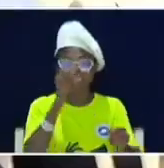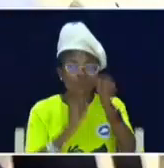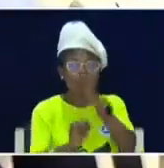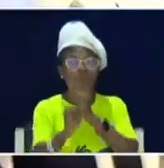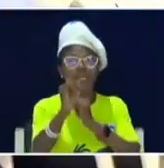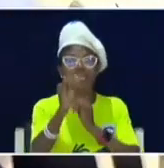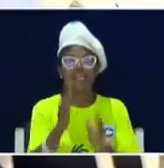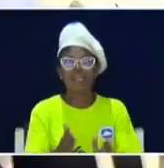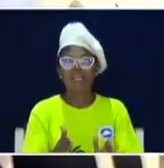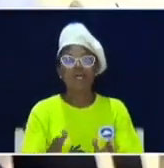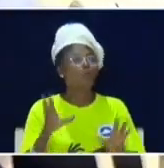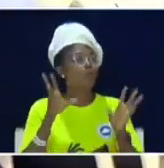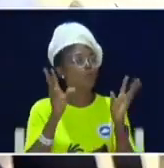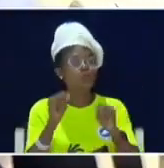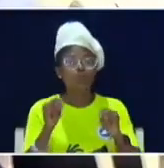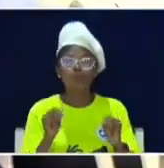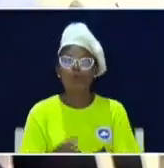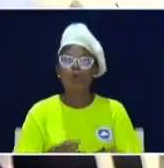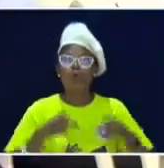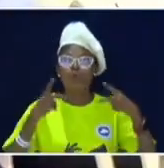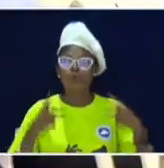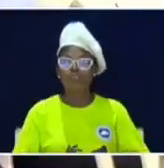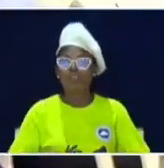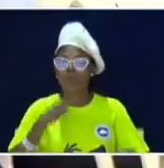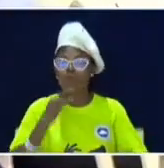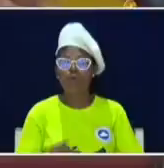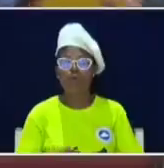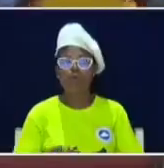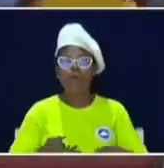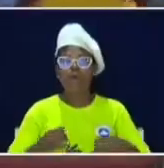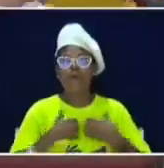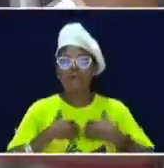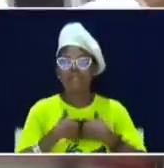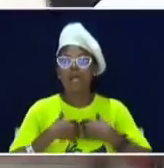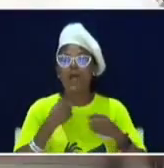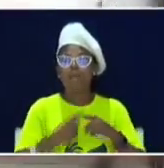was no physical animal who carried. But then